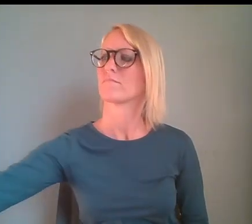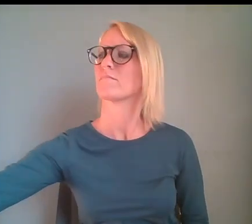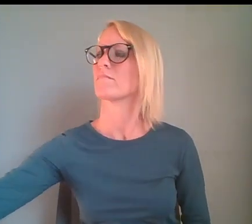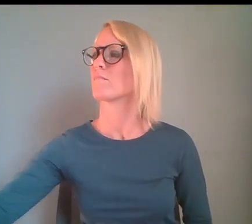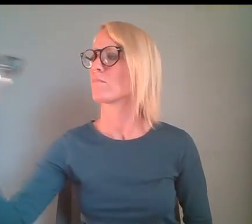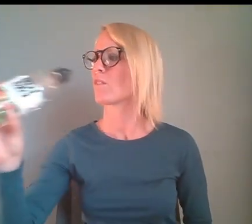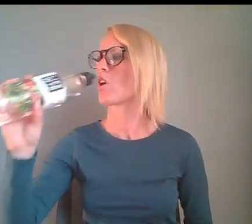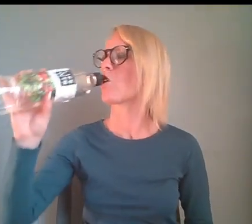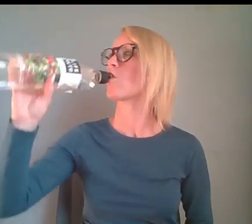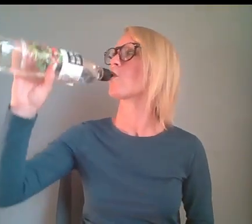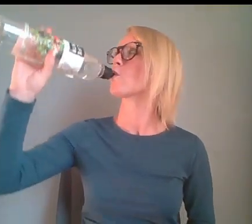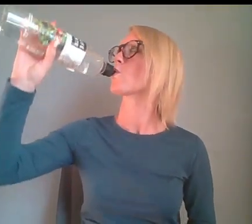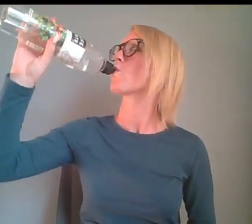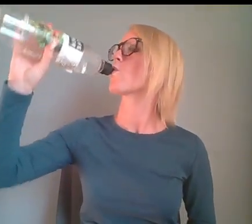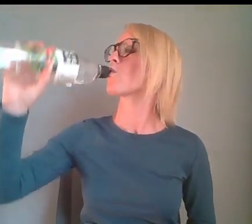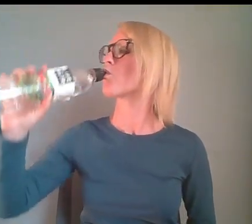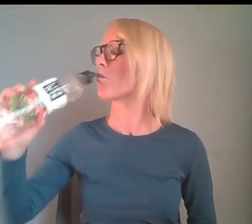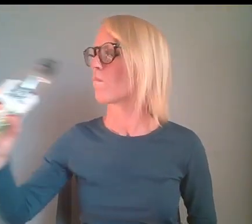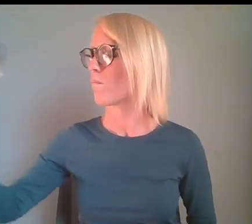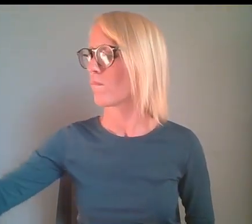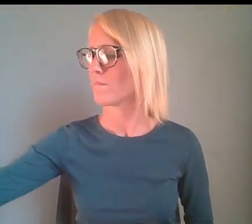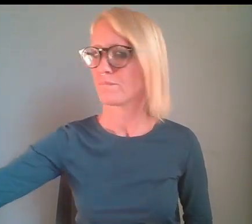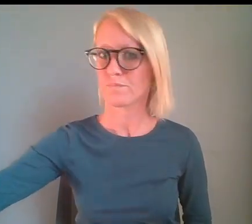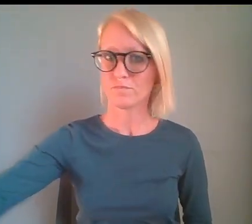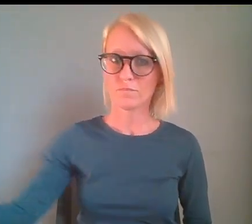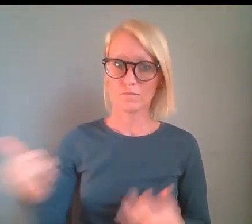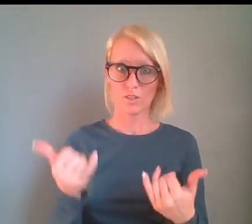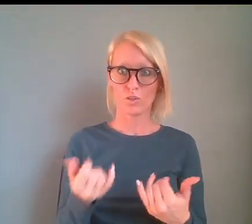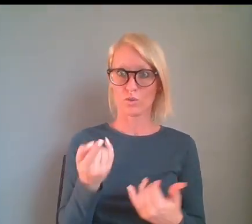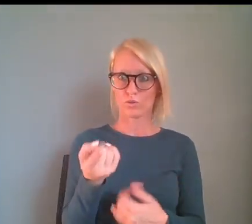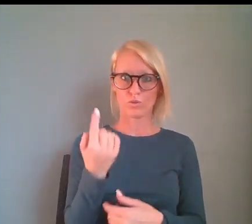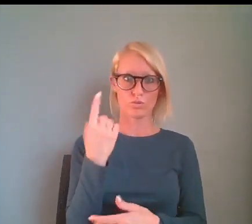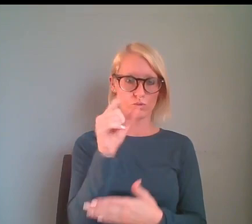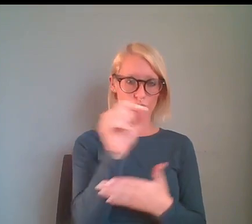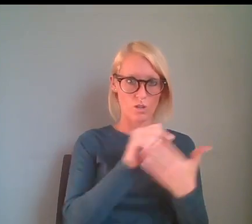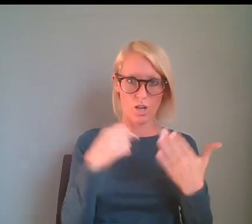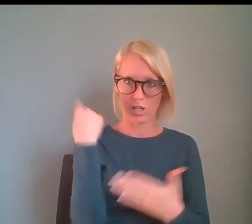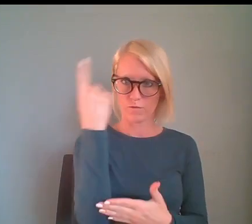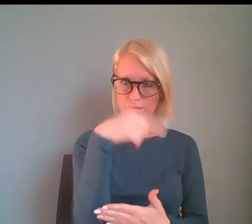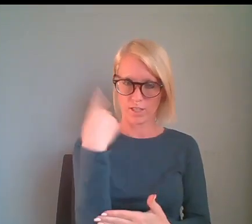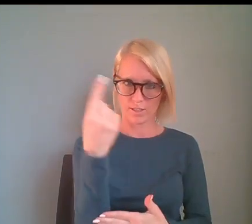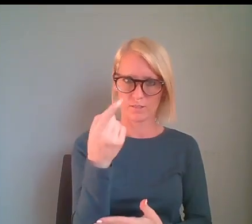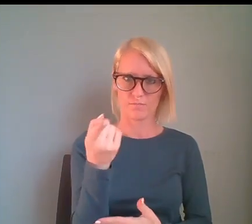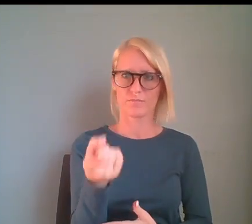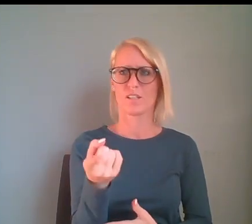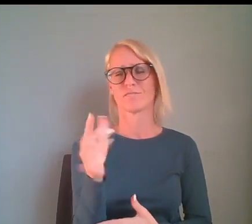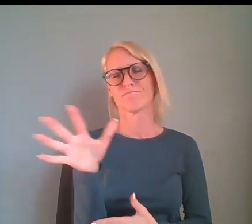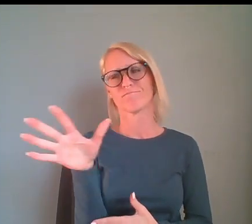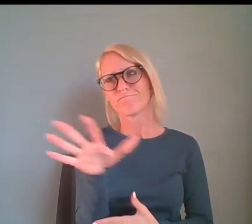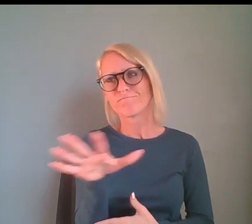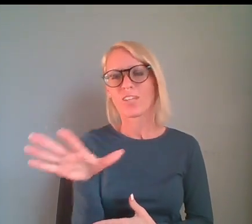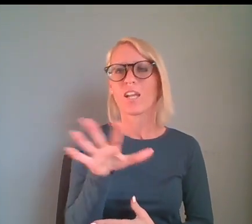So when you're drawing that, it's roughly an egg shape or an oval.